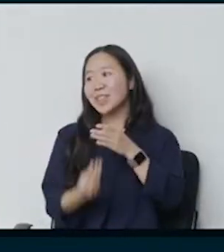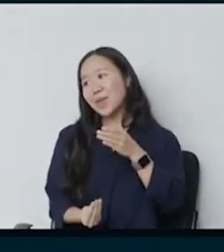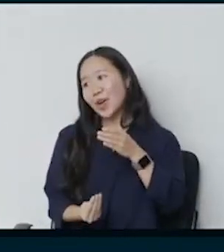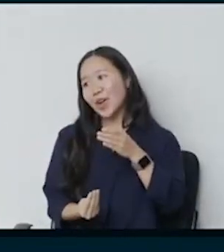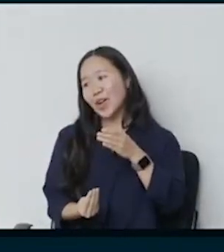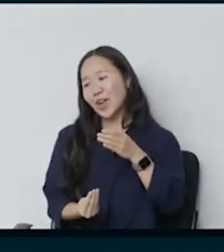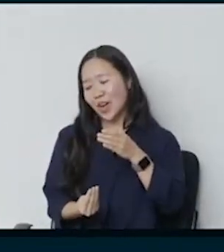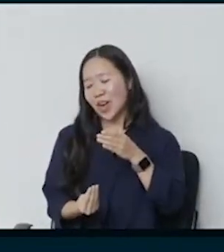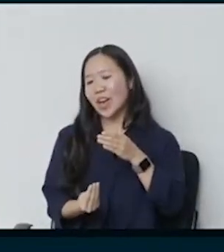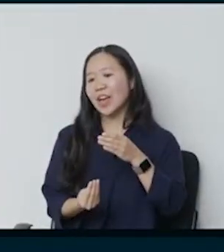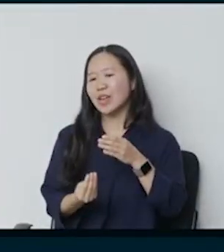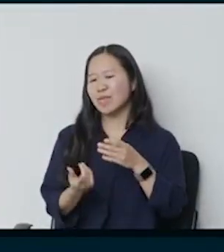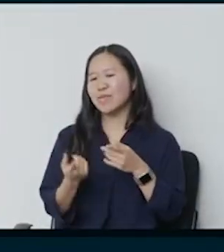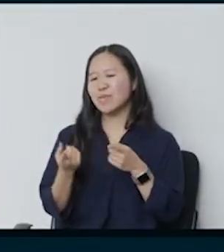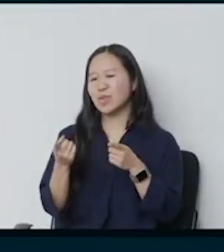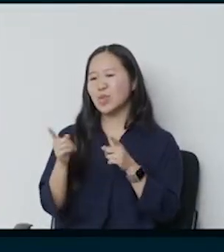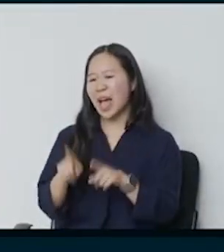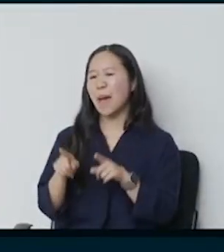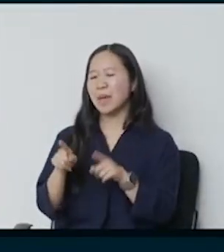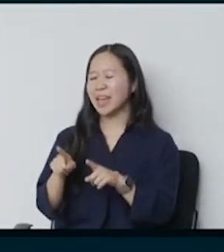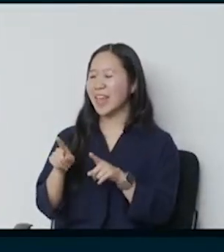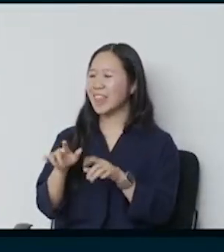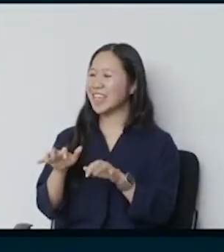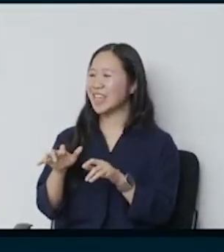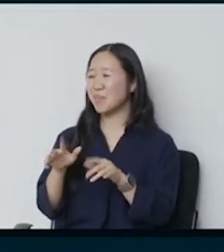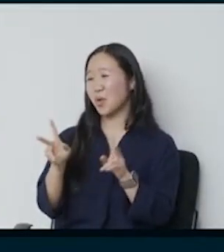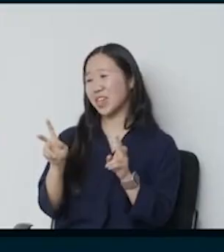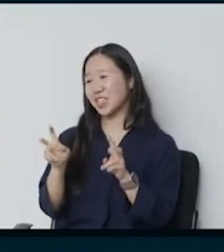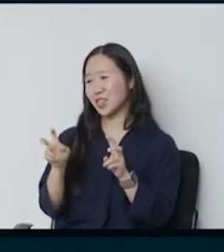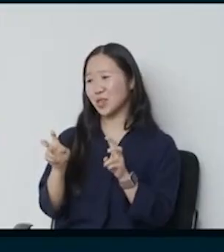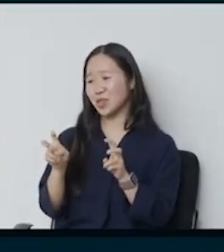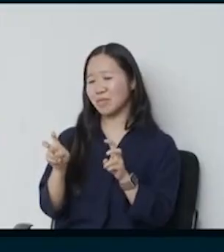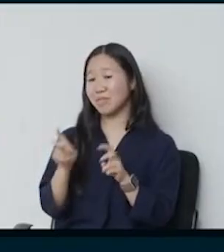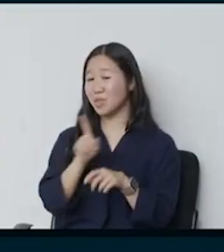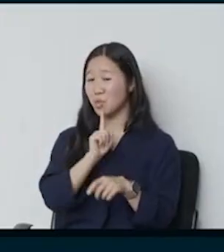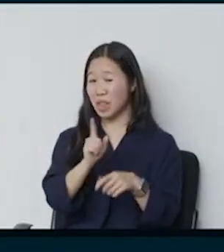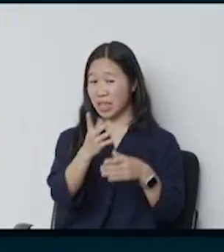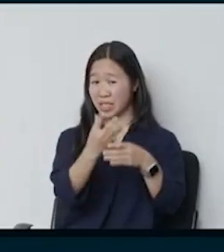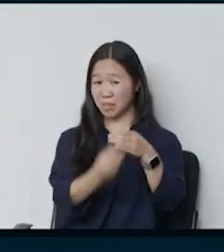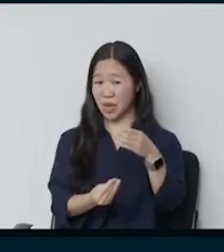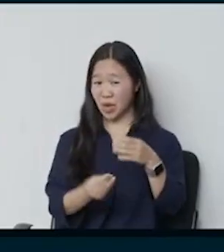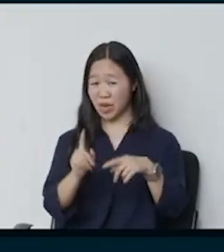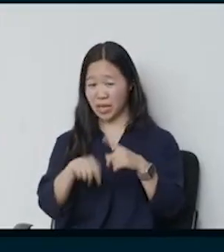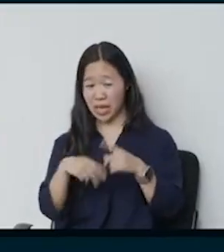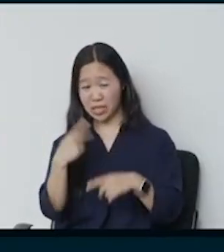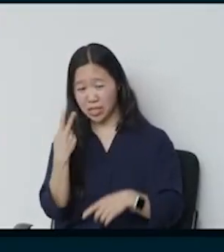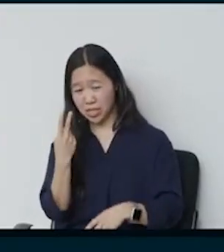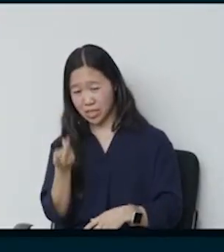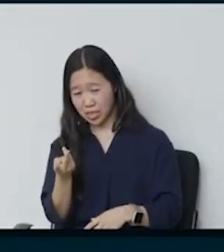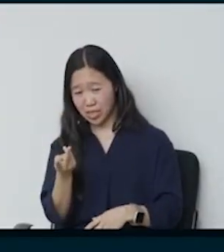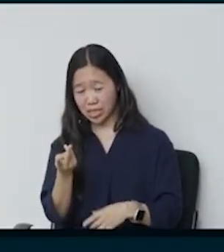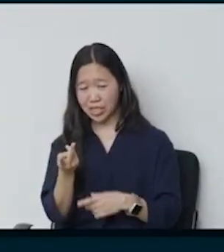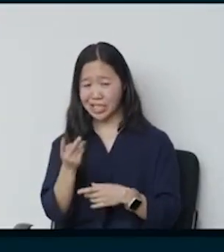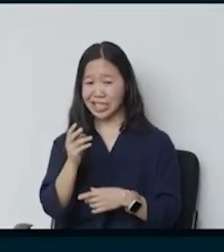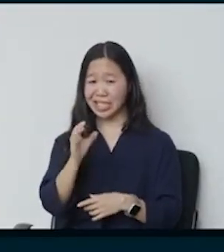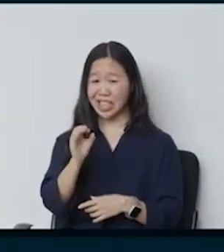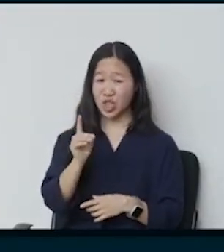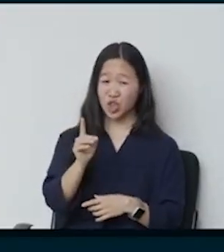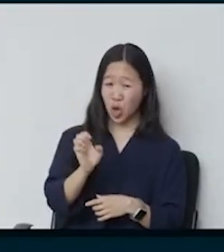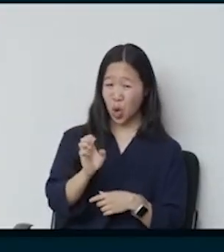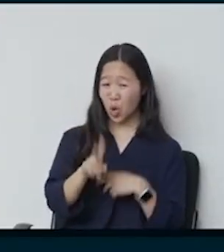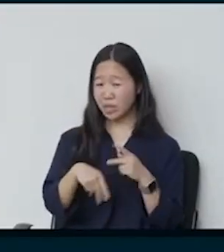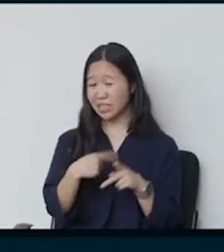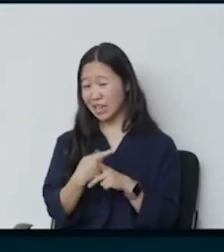same thing that was happening in that keyboard issue. It was like, was it really disappearing? Could I not see it? Was the styling